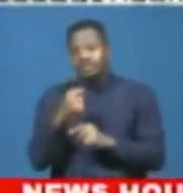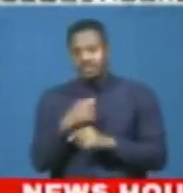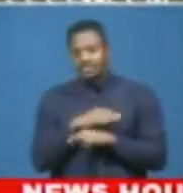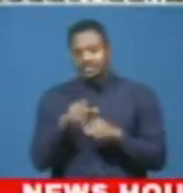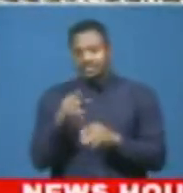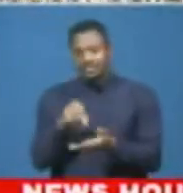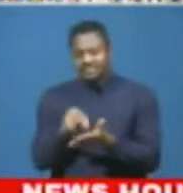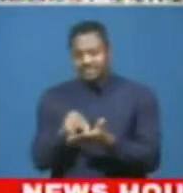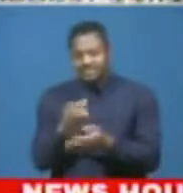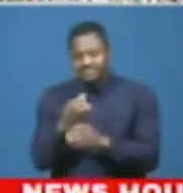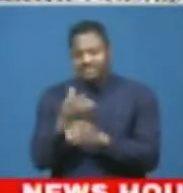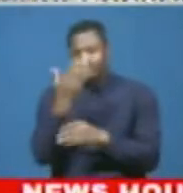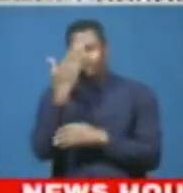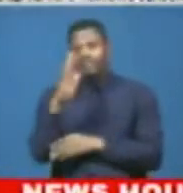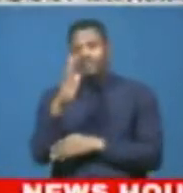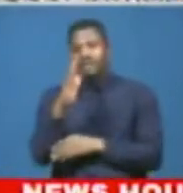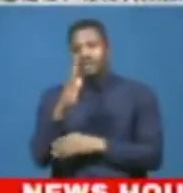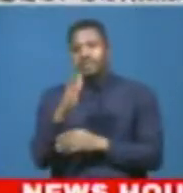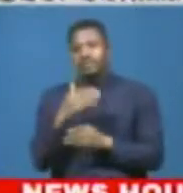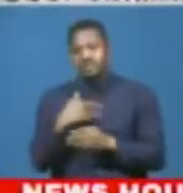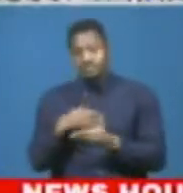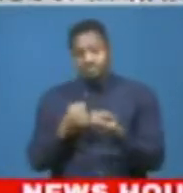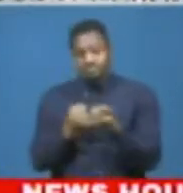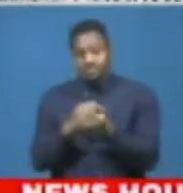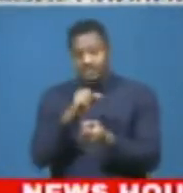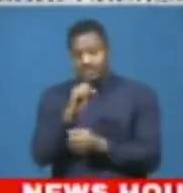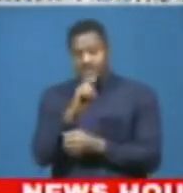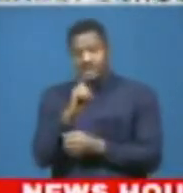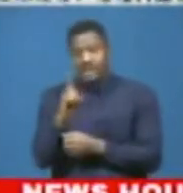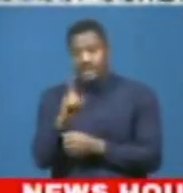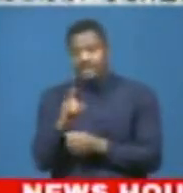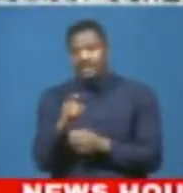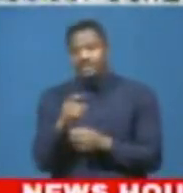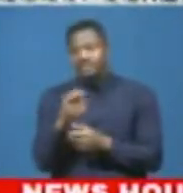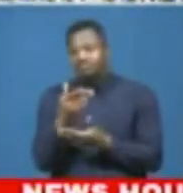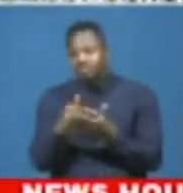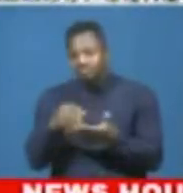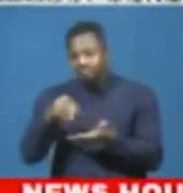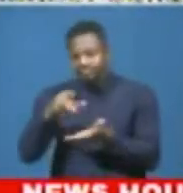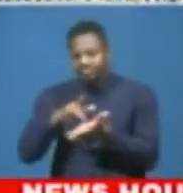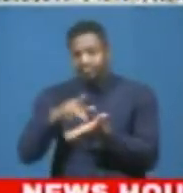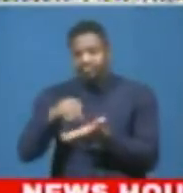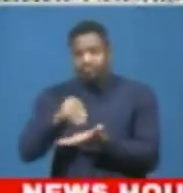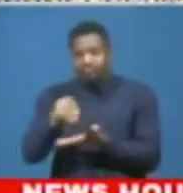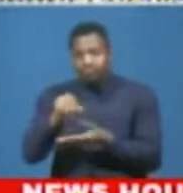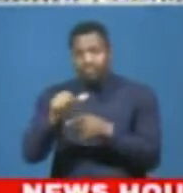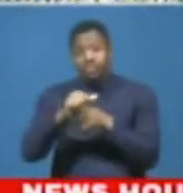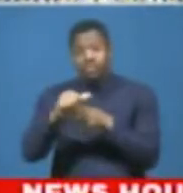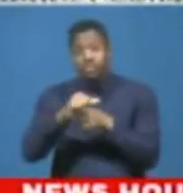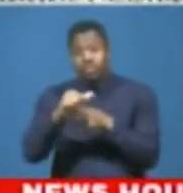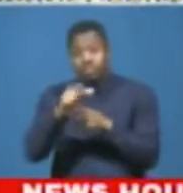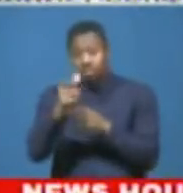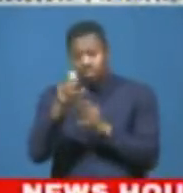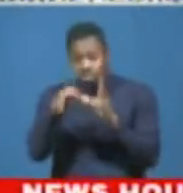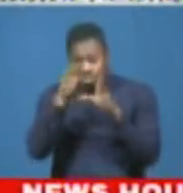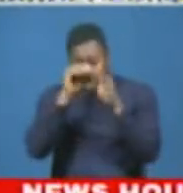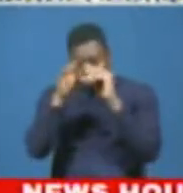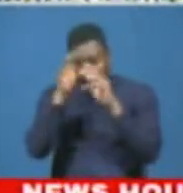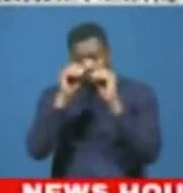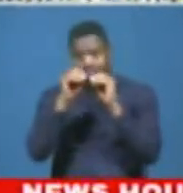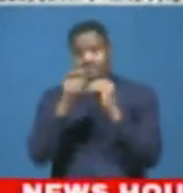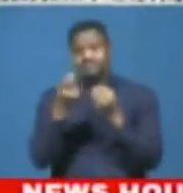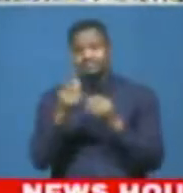well. So that's support with seedlings, support with some organic manure, and then training. The Chief Executive